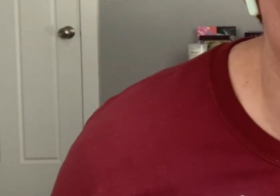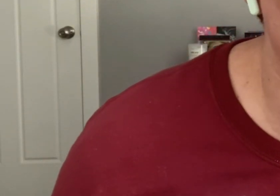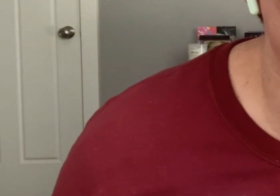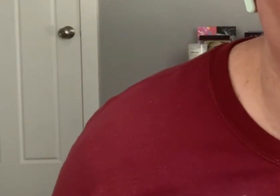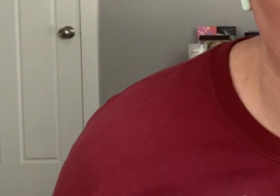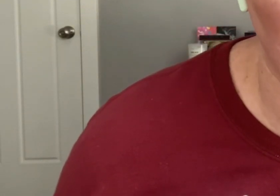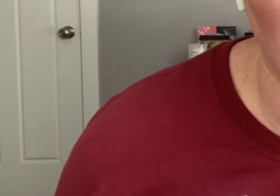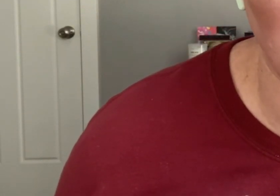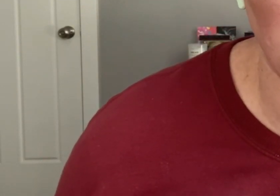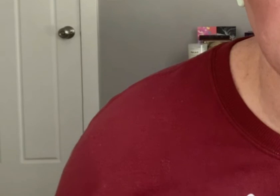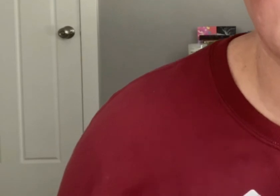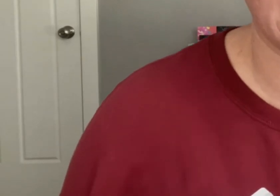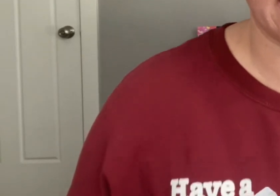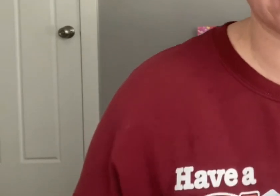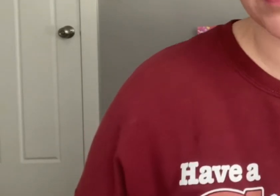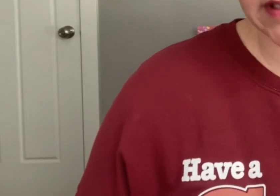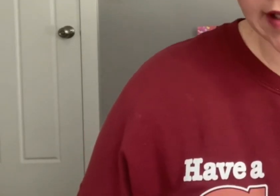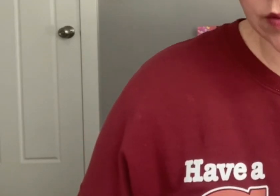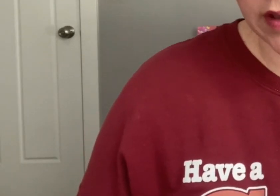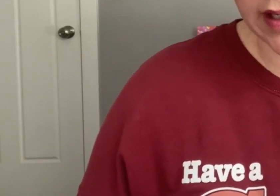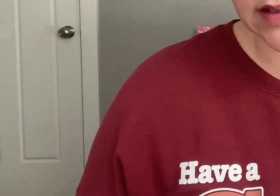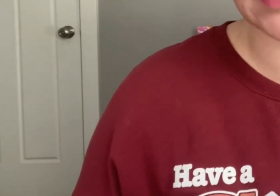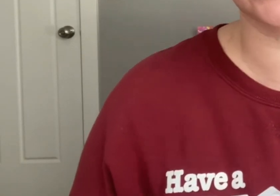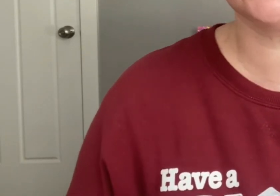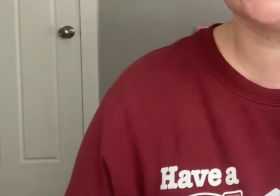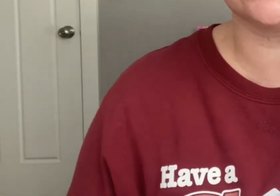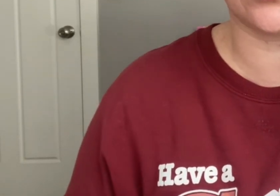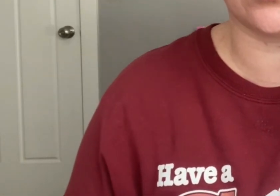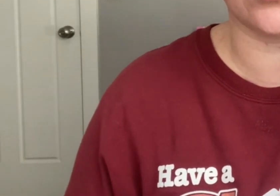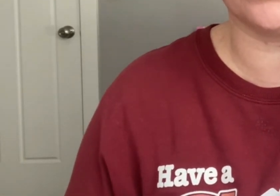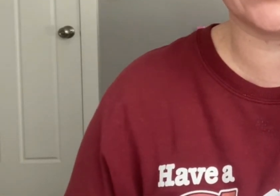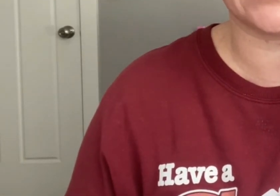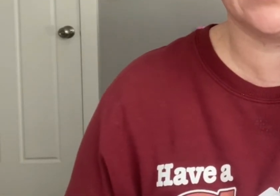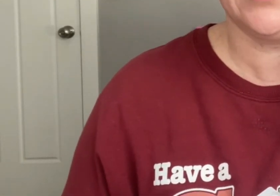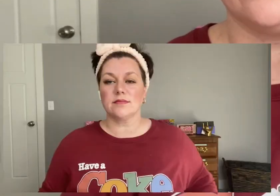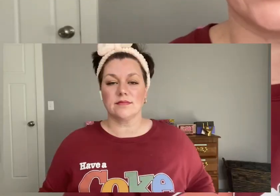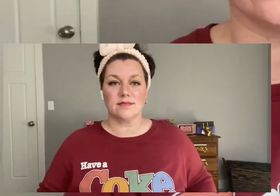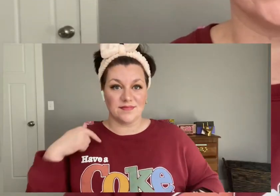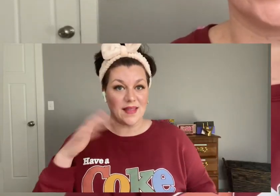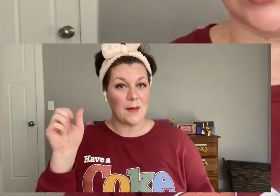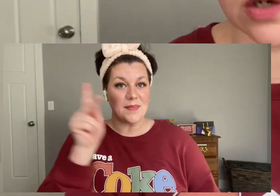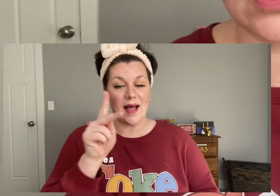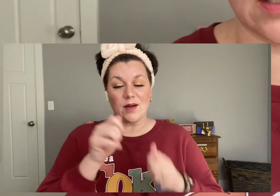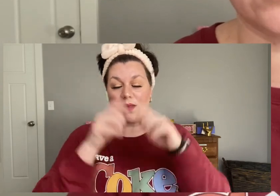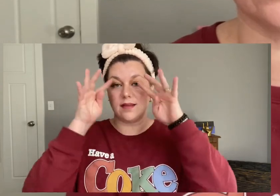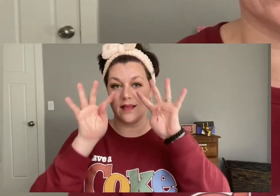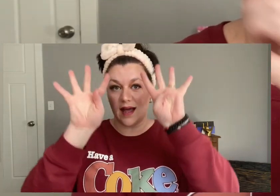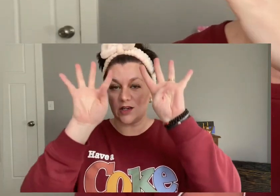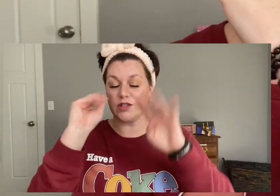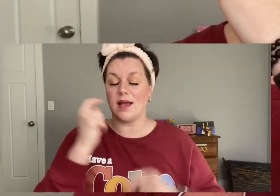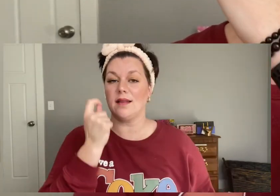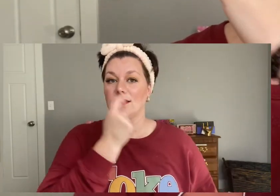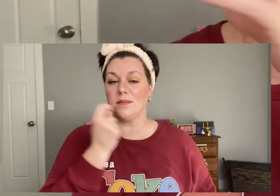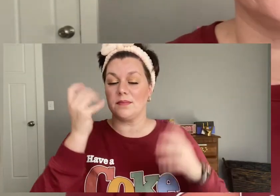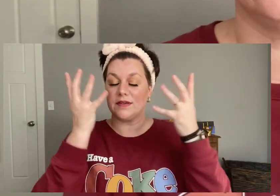are gorgeous. I am obsessed with these. They're so pretty. They're so comfortable on